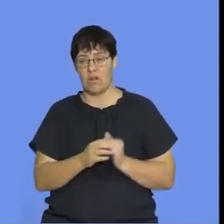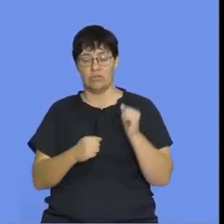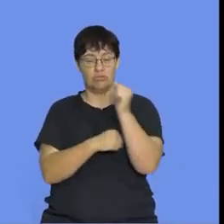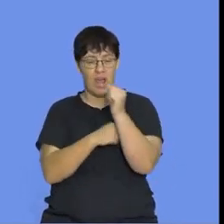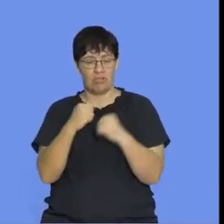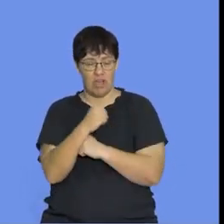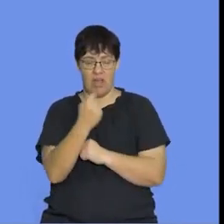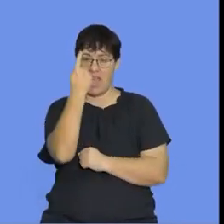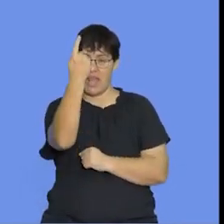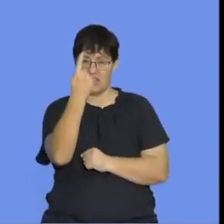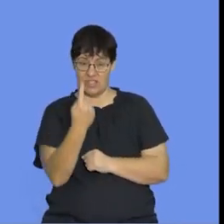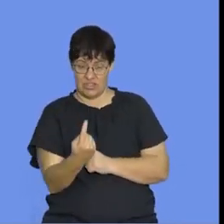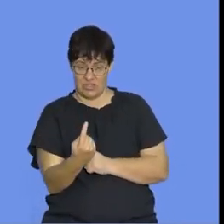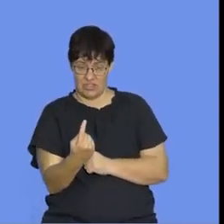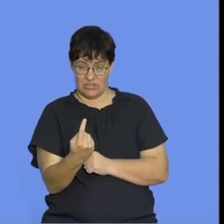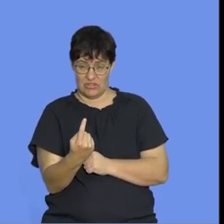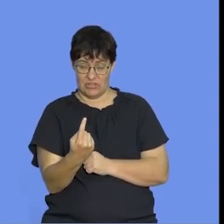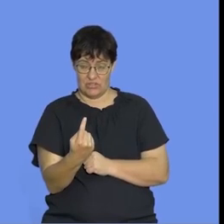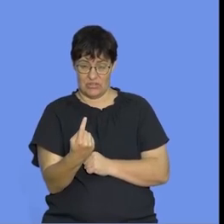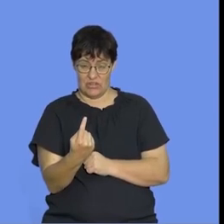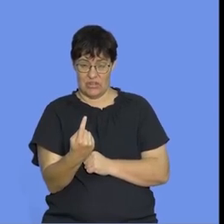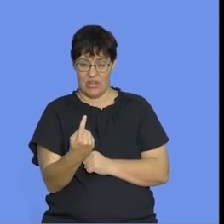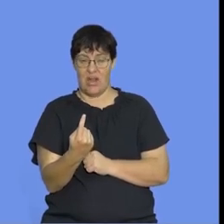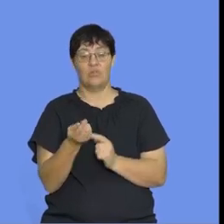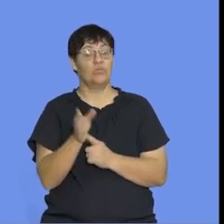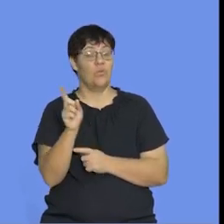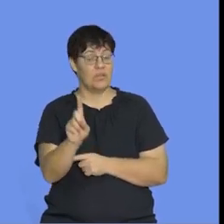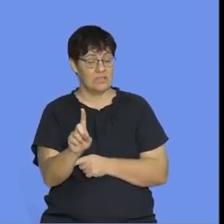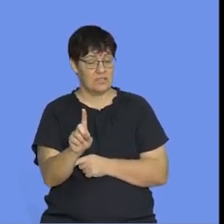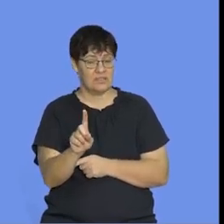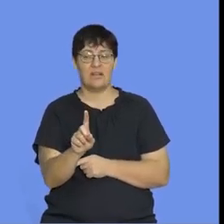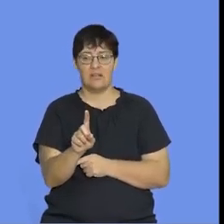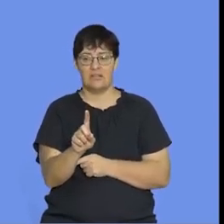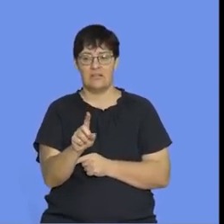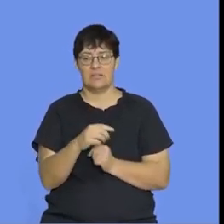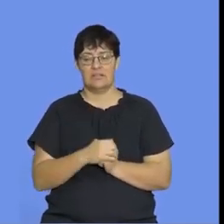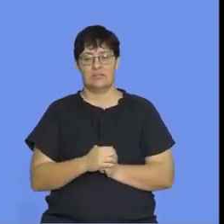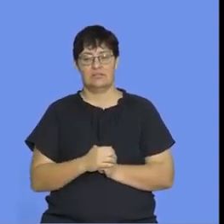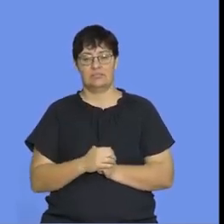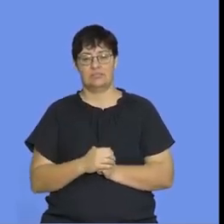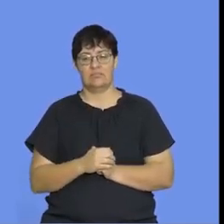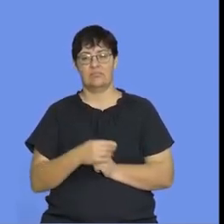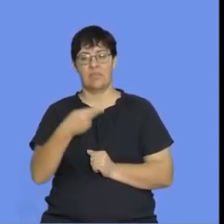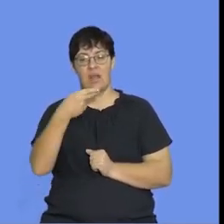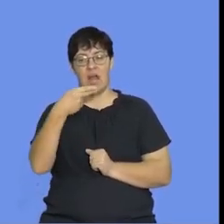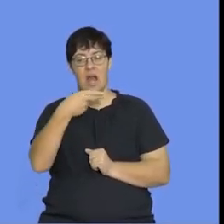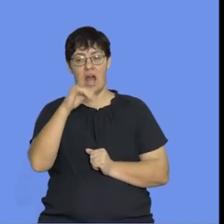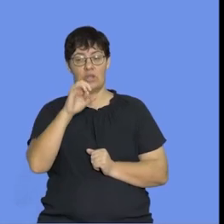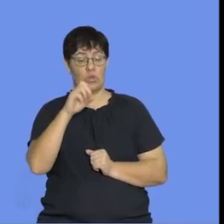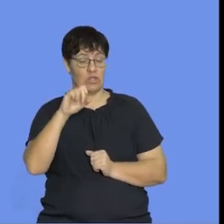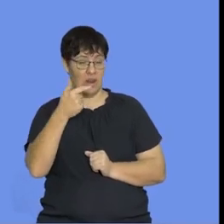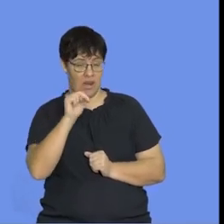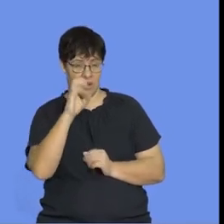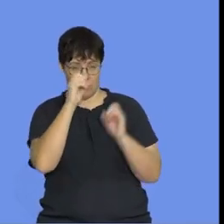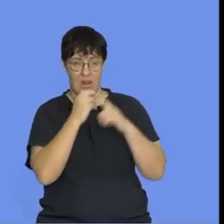each molecule, this model actually shows, represents how the hydrogen molecule looks like. So there are